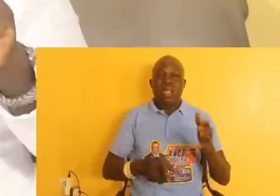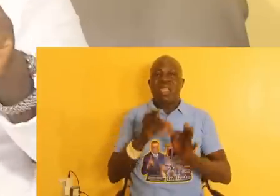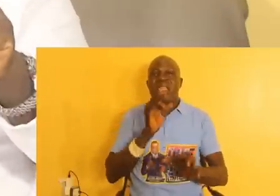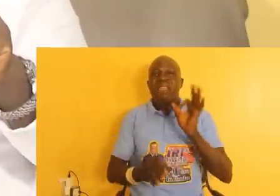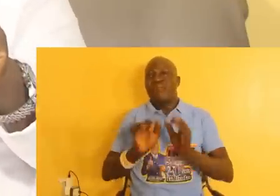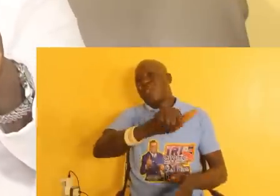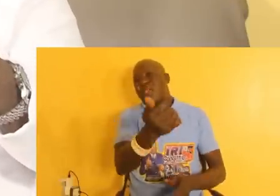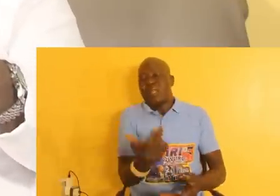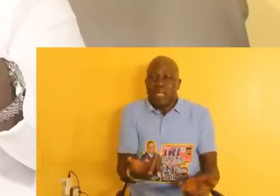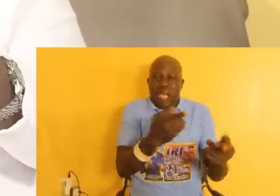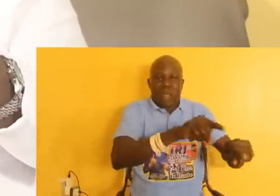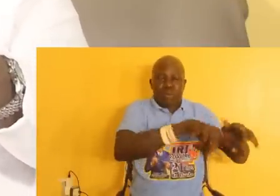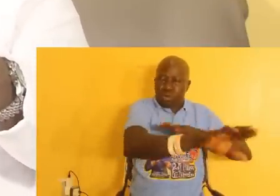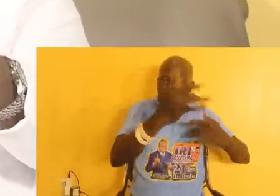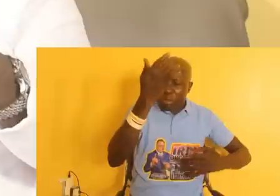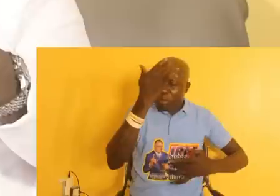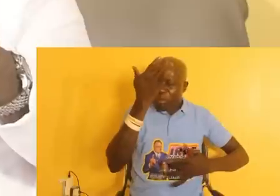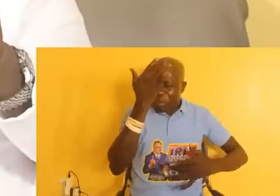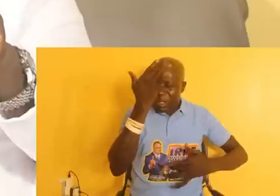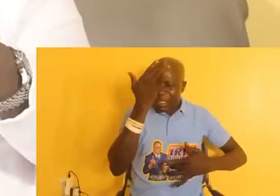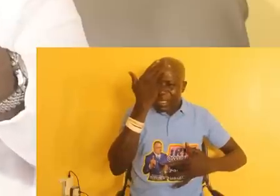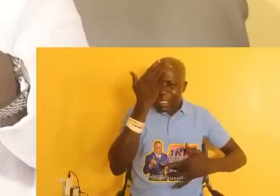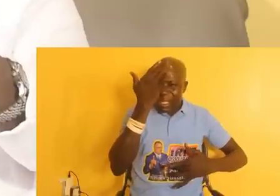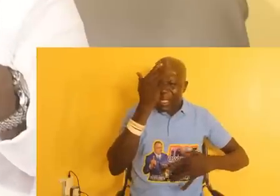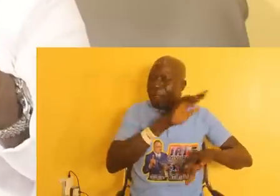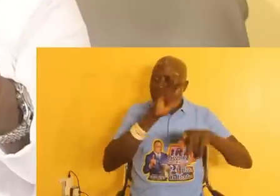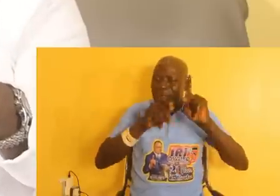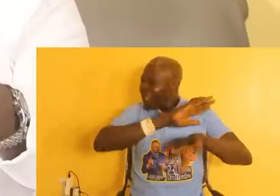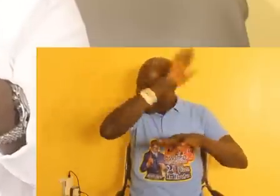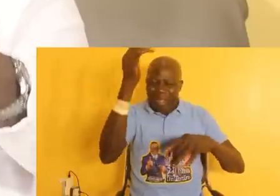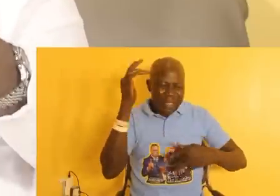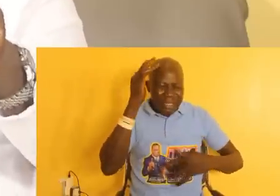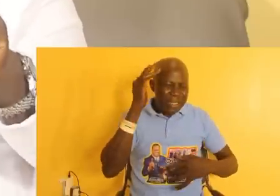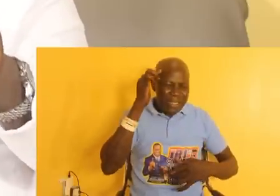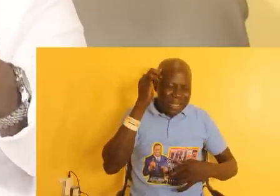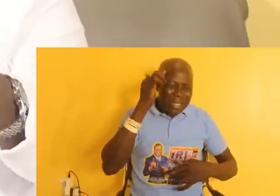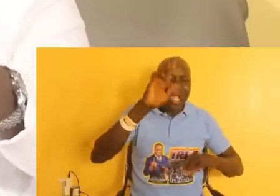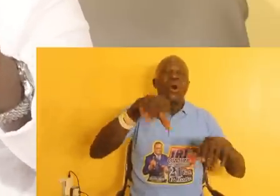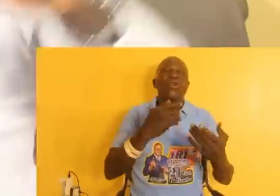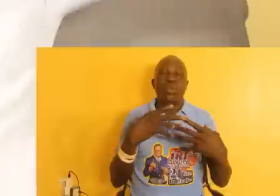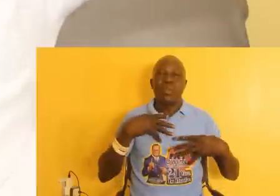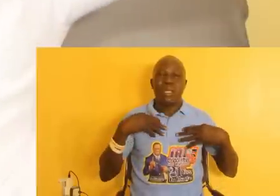nse yan lagu ara we are sick in your body eyin o le ronu kan mi o you can't take us then you say for